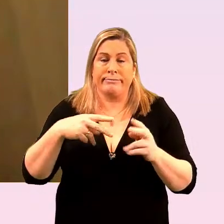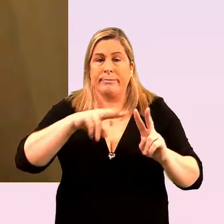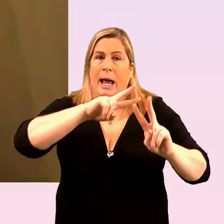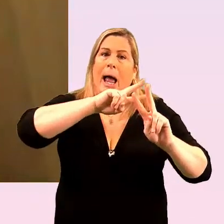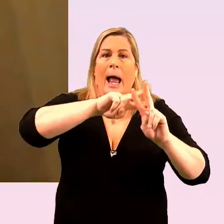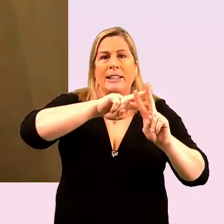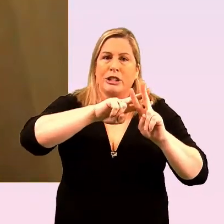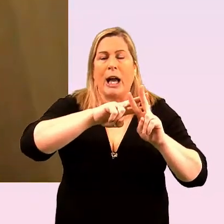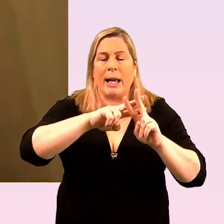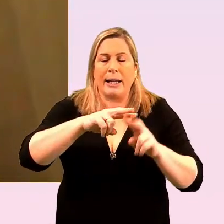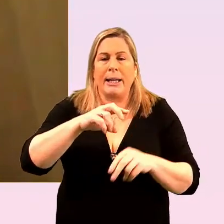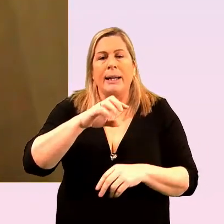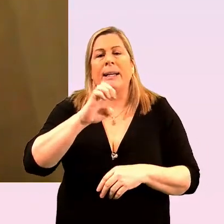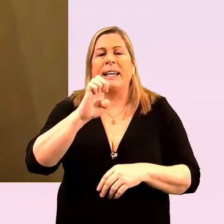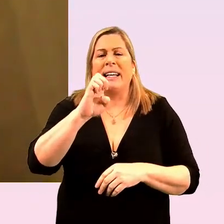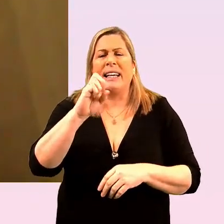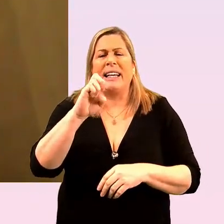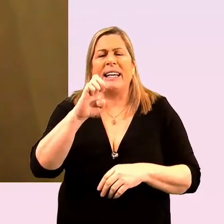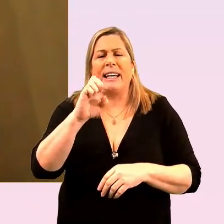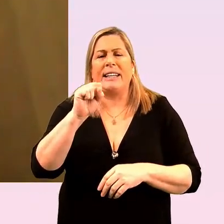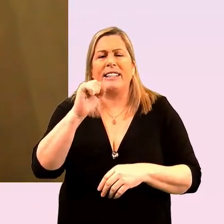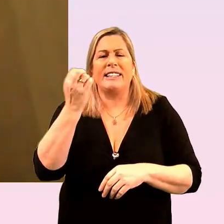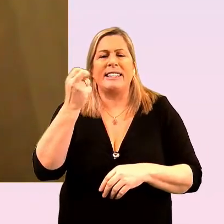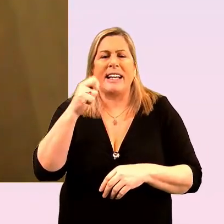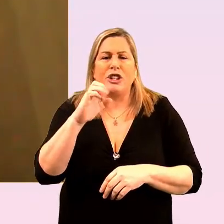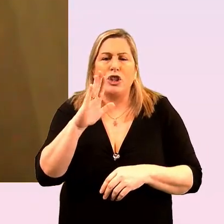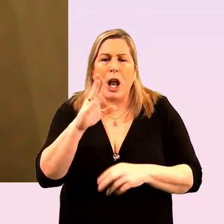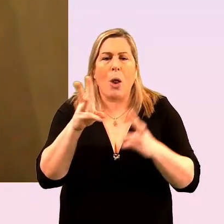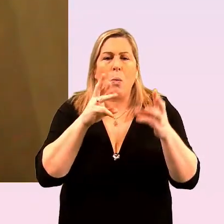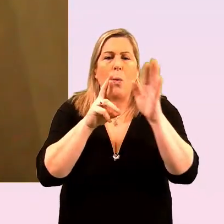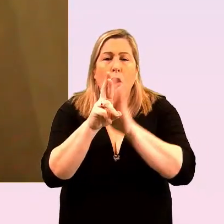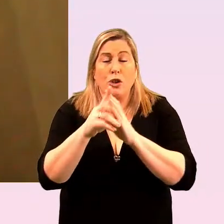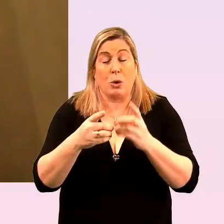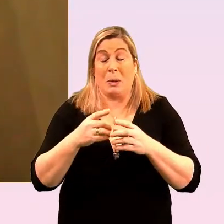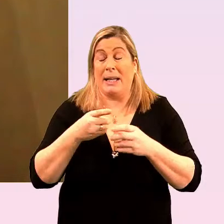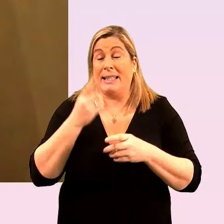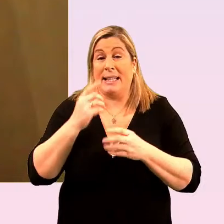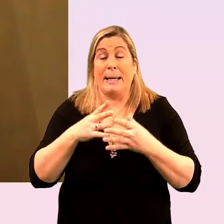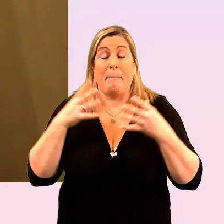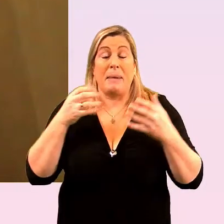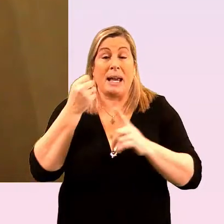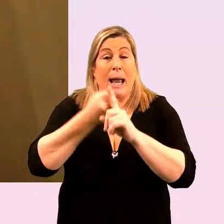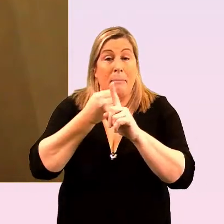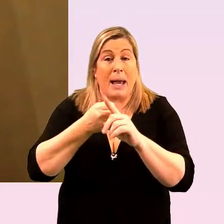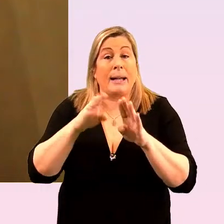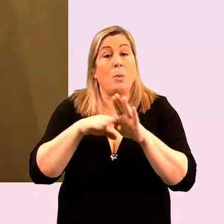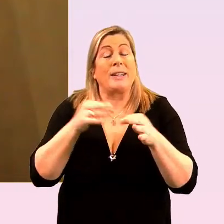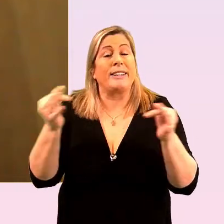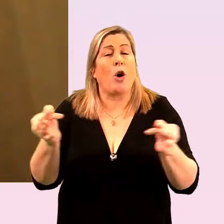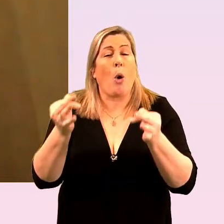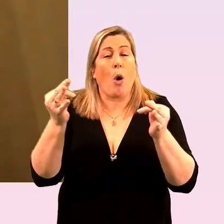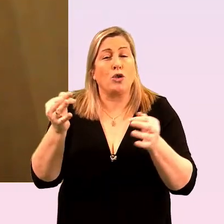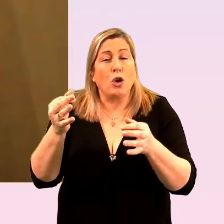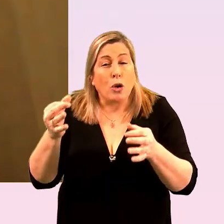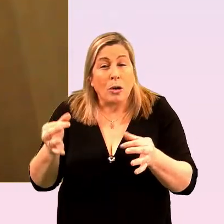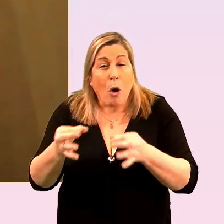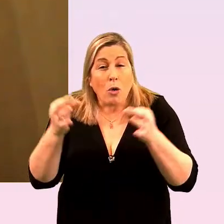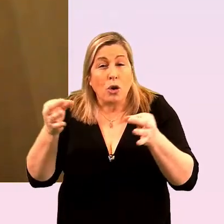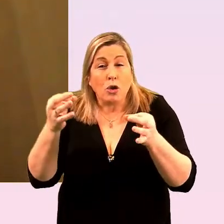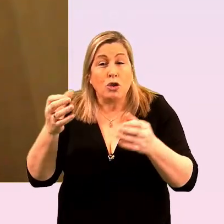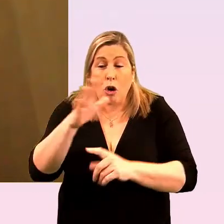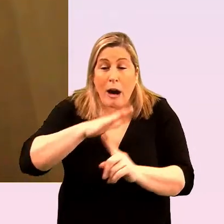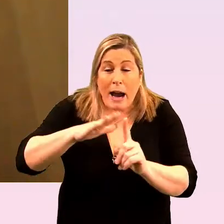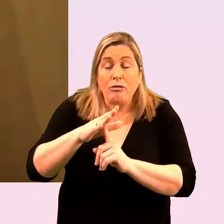essential workers. So we did a big campaign with the horticulture area in terms of